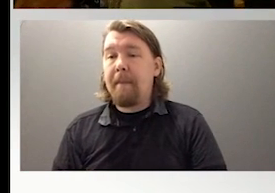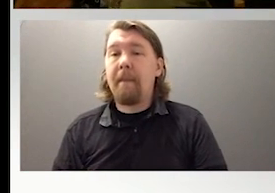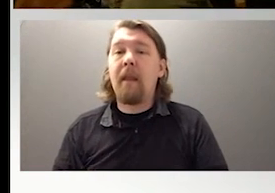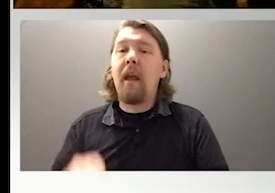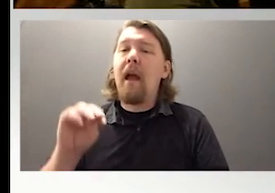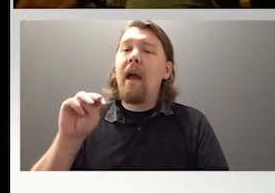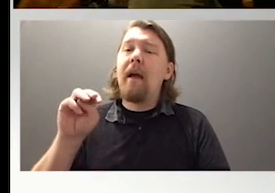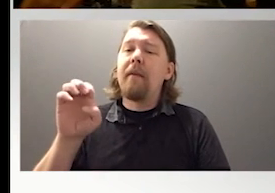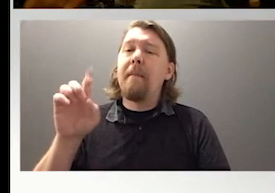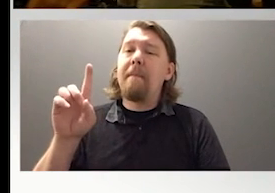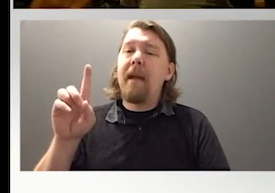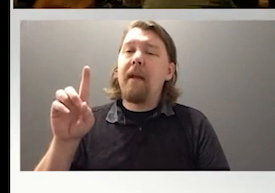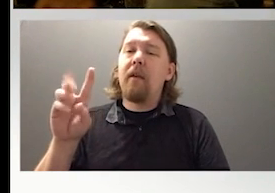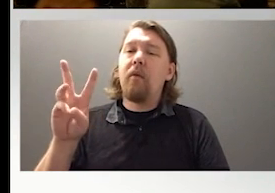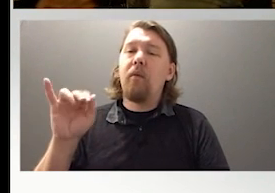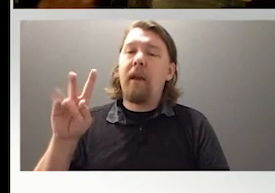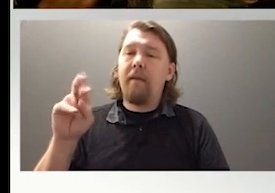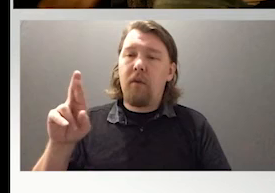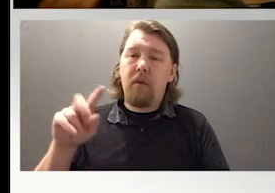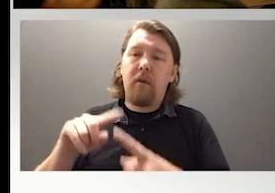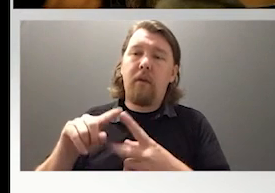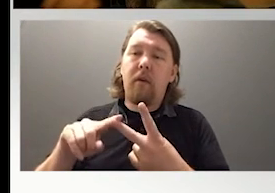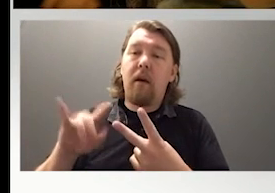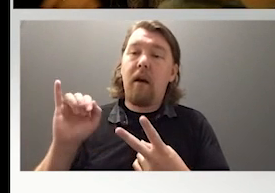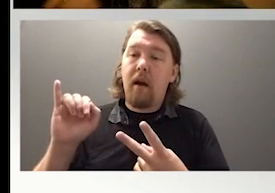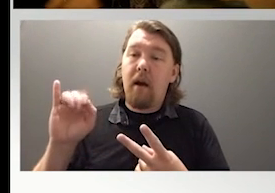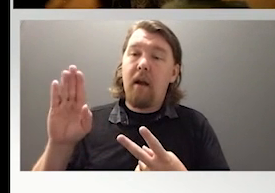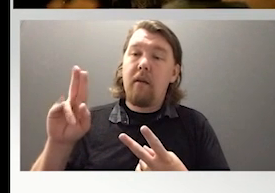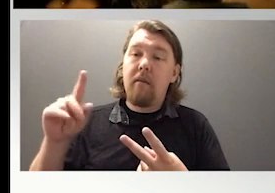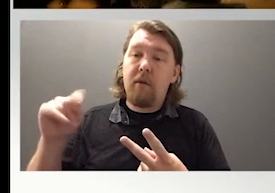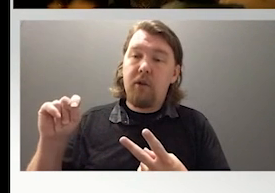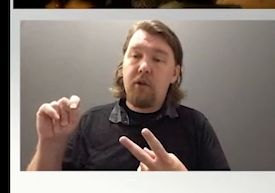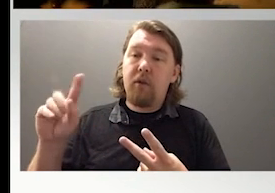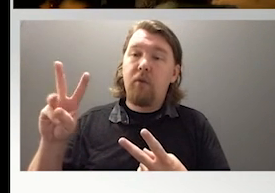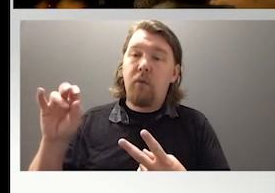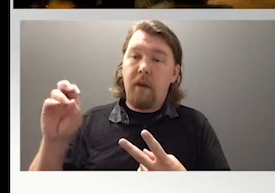Med waiver, iBudget waiver, the waiver,